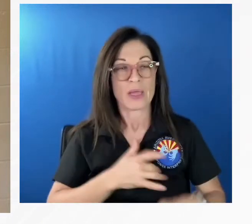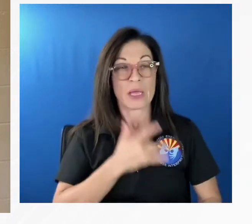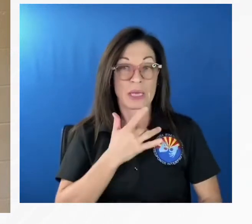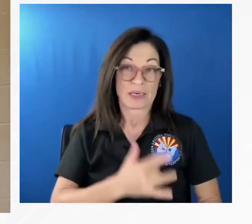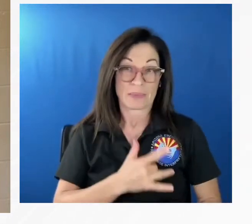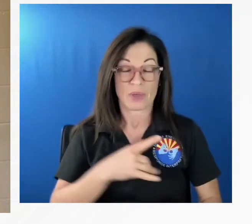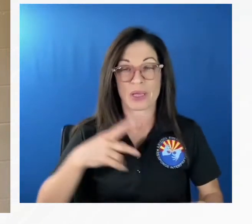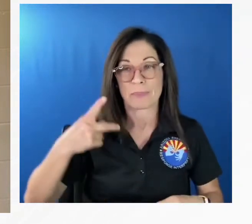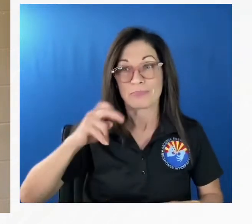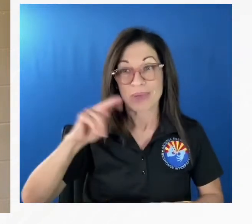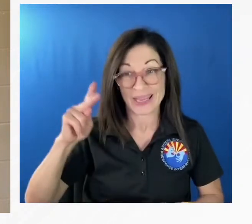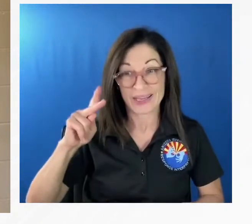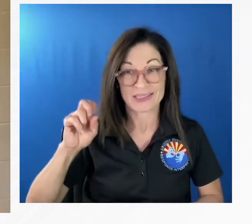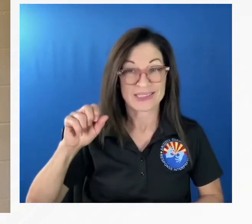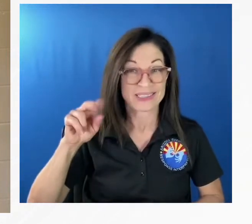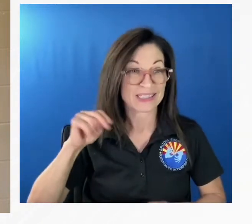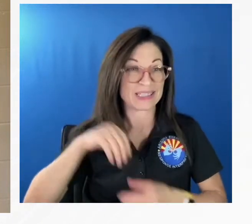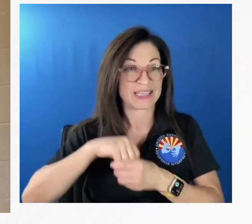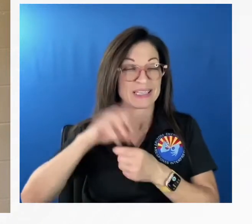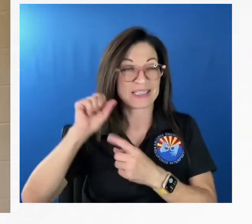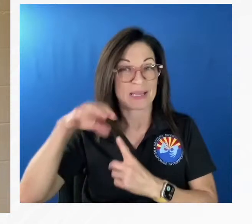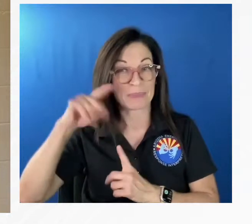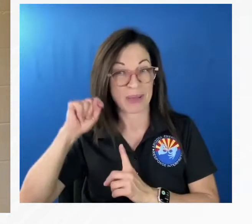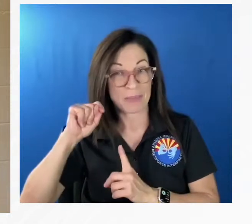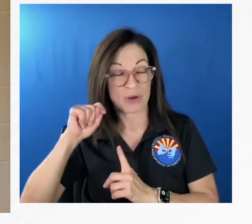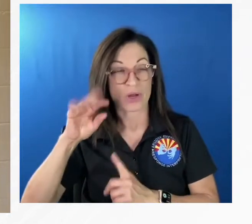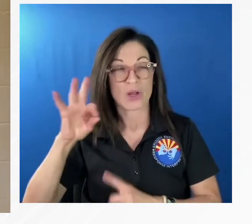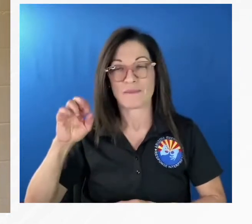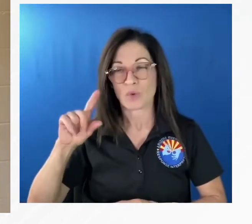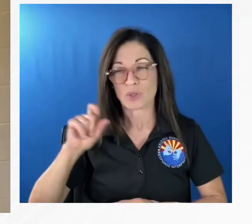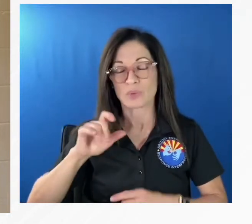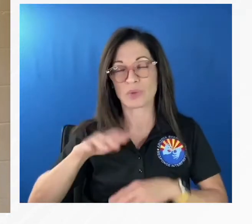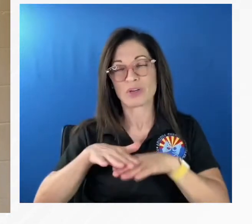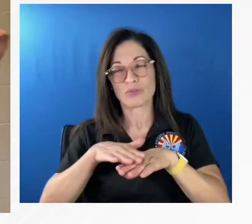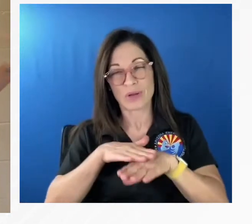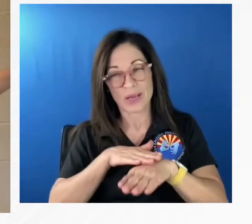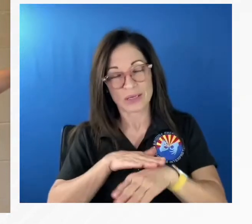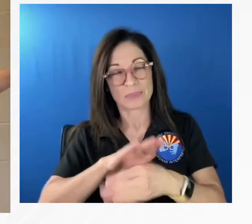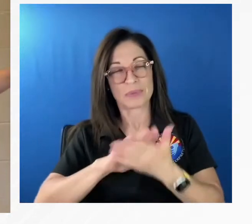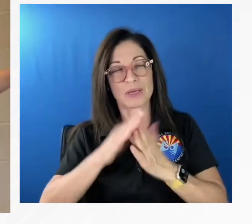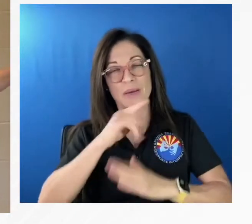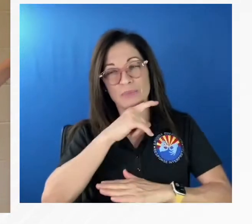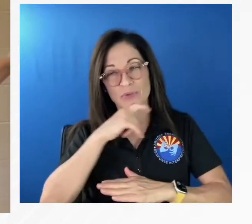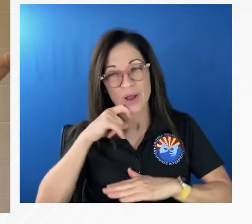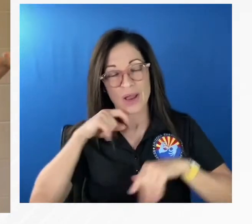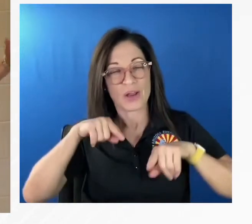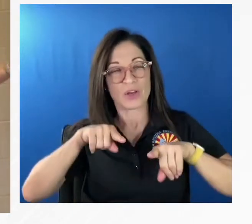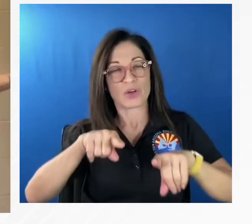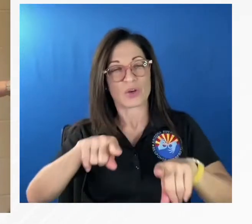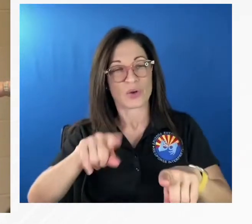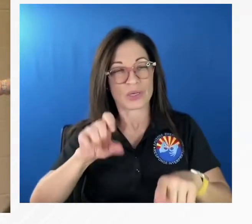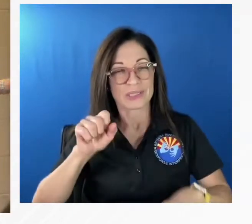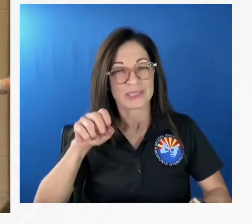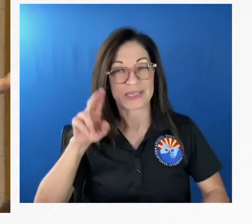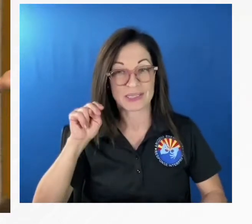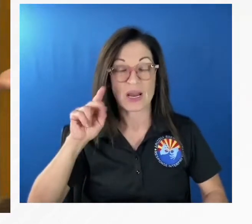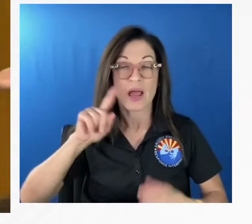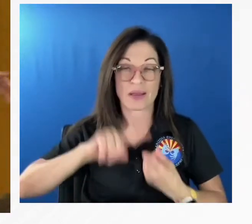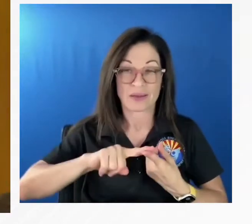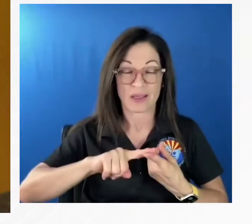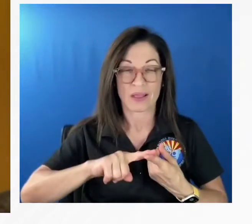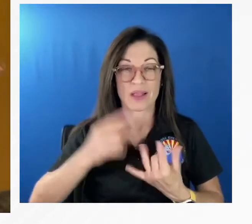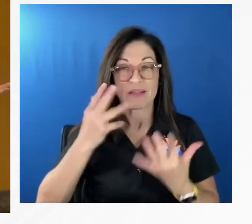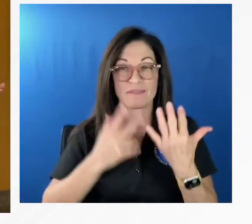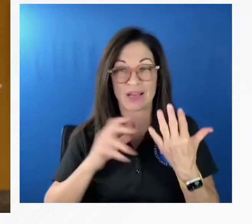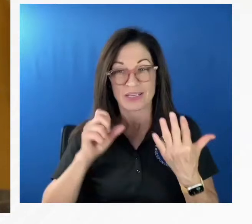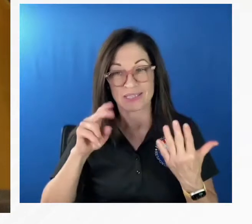season in September, and fuels will gradually dry through the season until fire season ends,